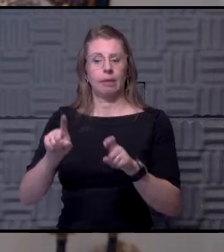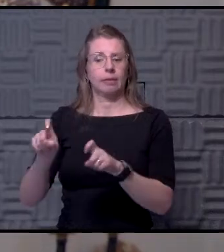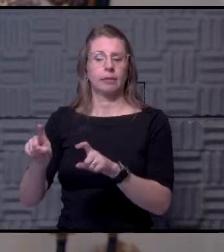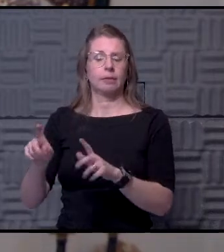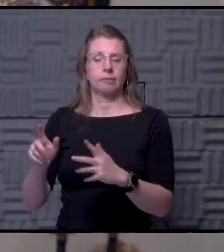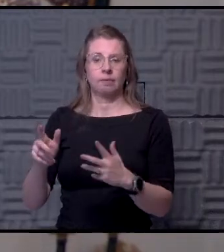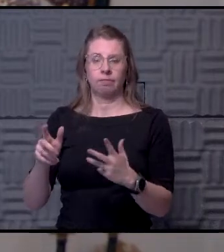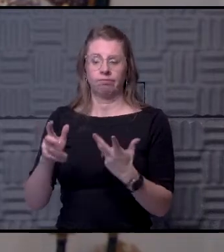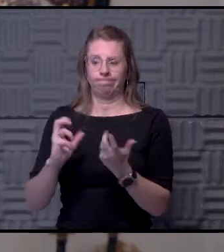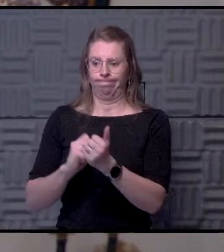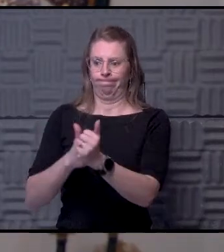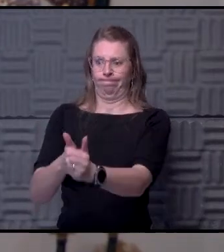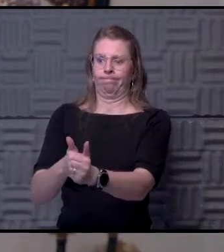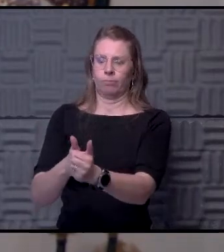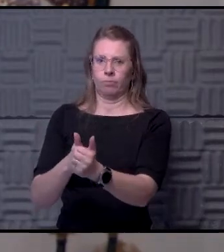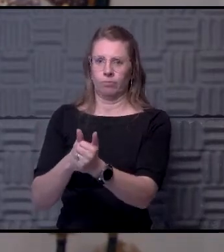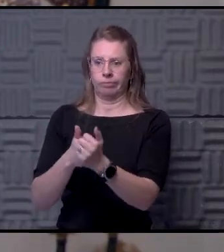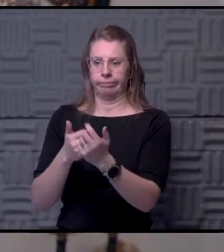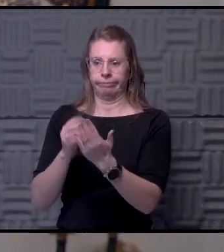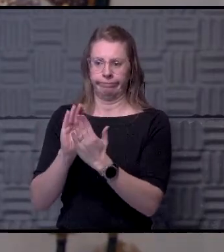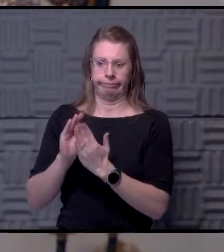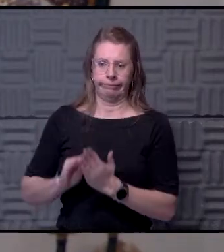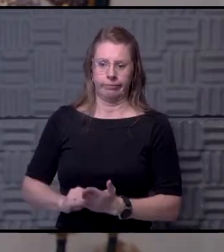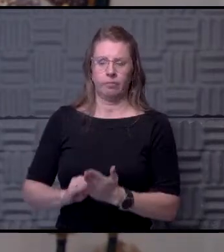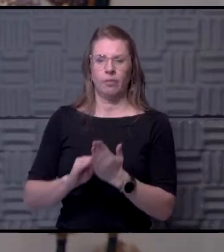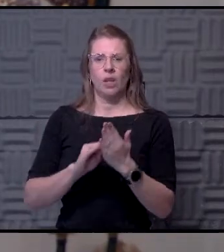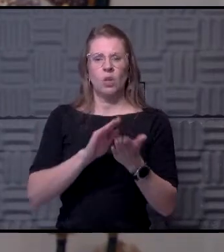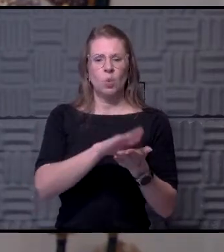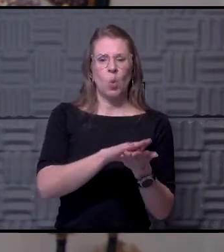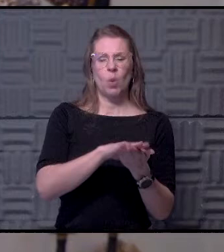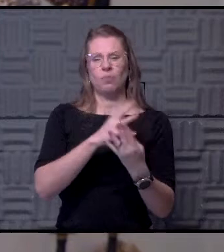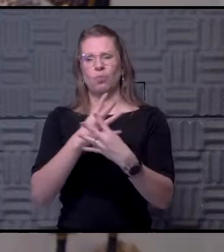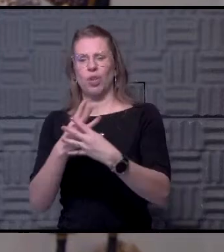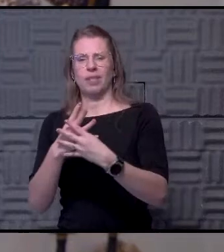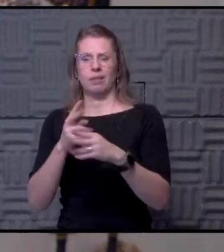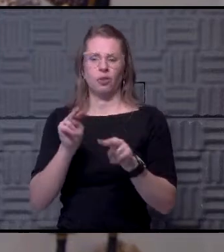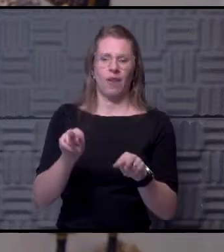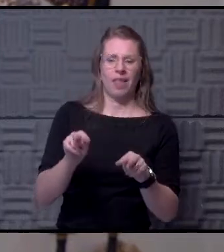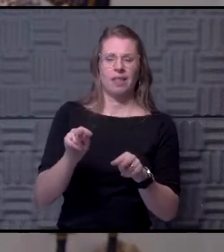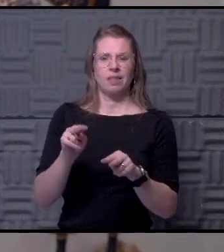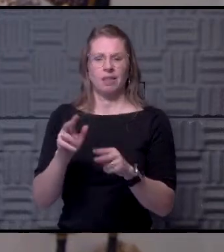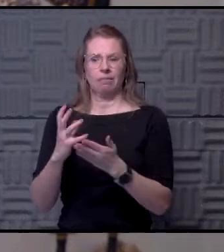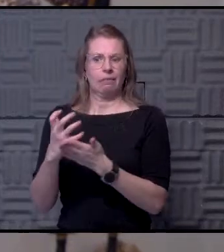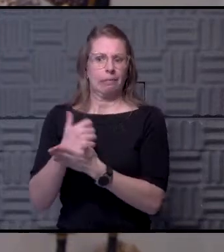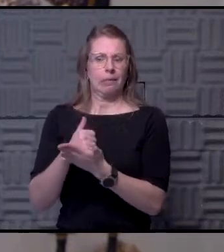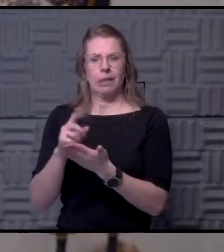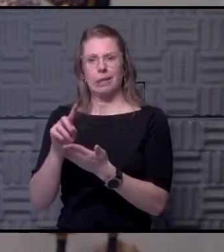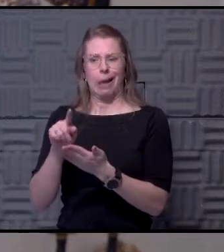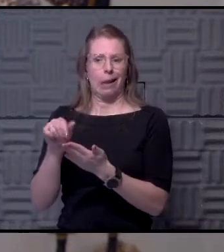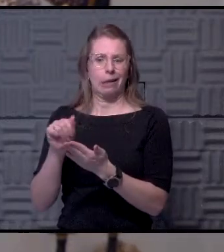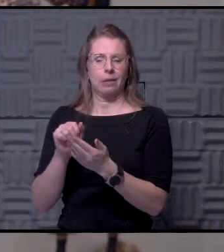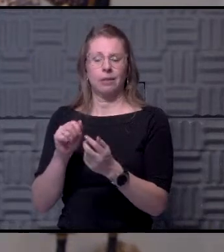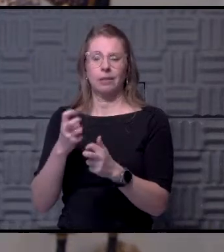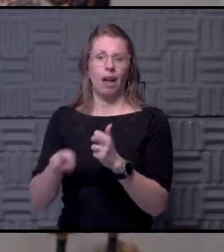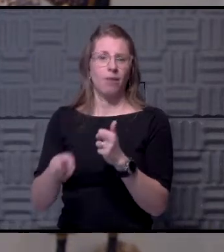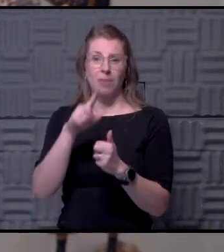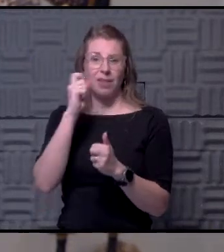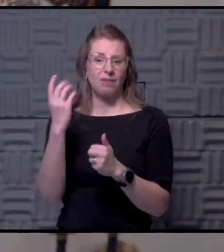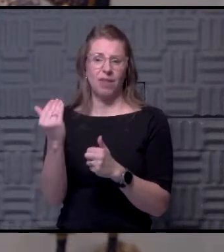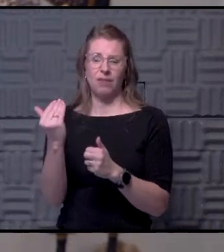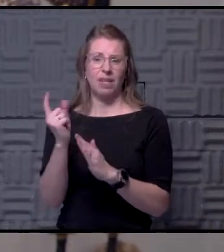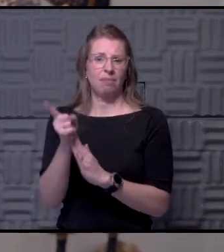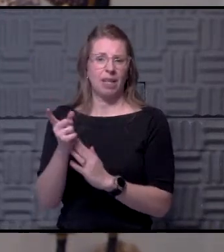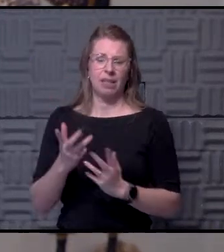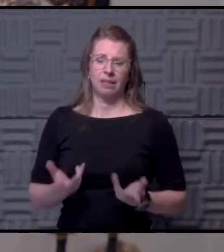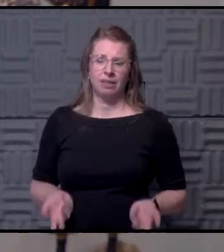in schools and prisons and those kind of places where we do surveillance. And even those are tough because it's a 15-minute point of